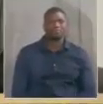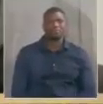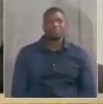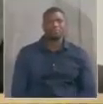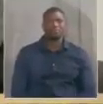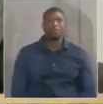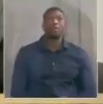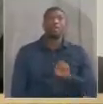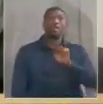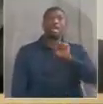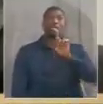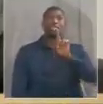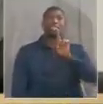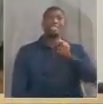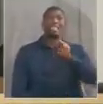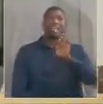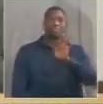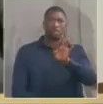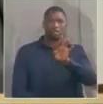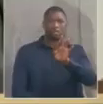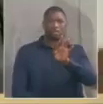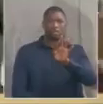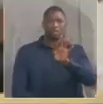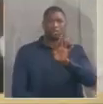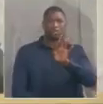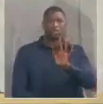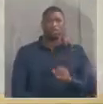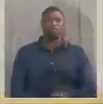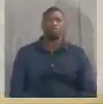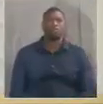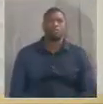It's SDK3.